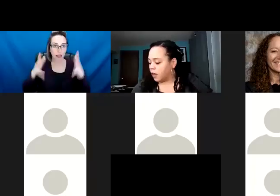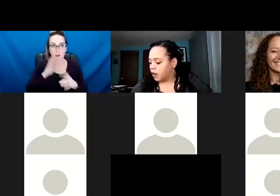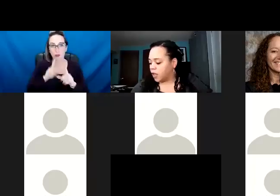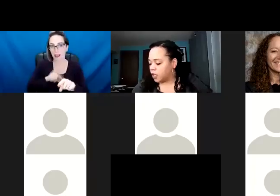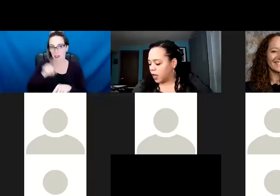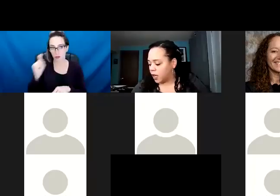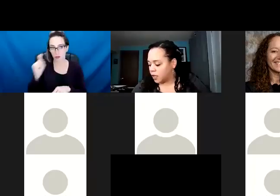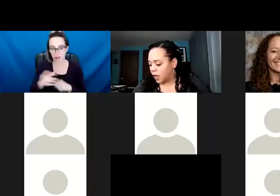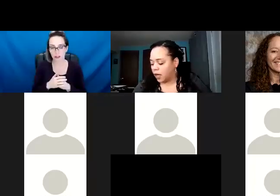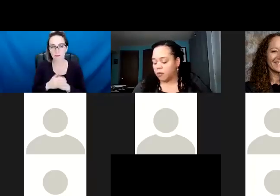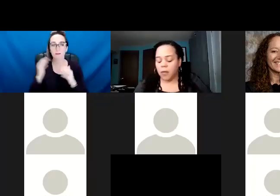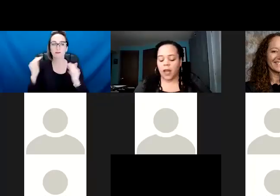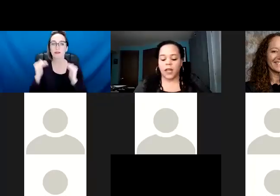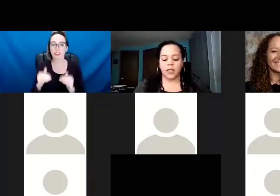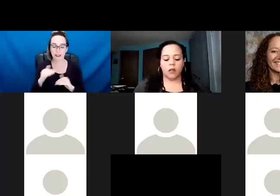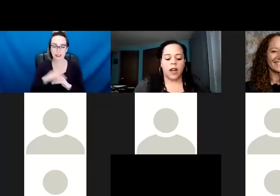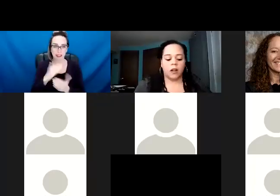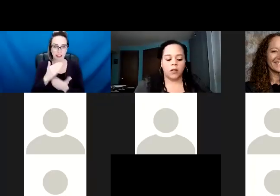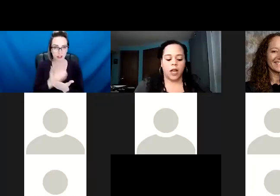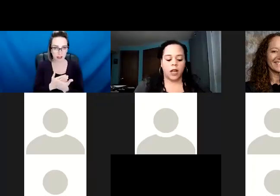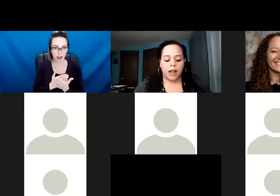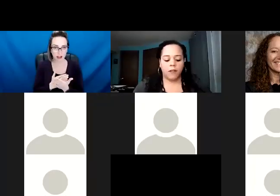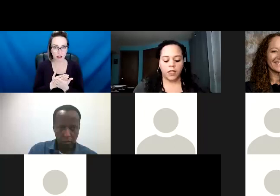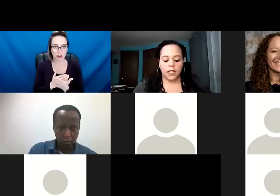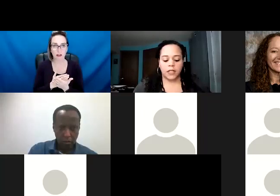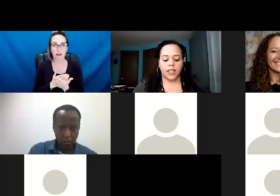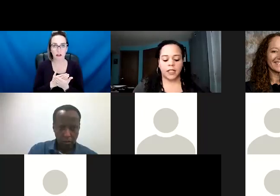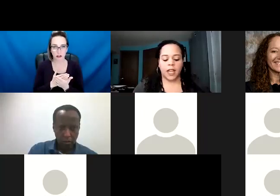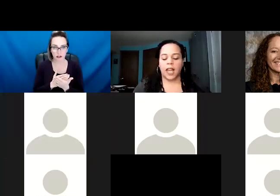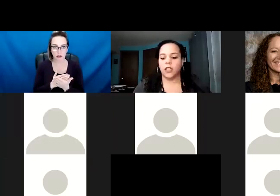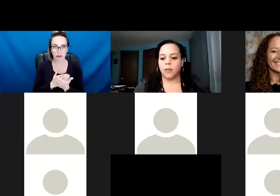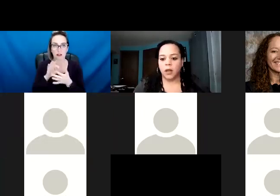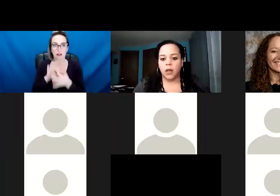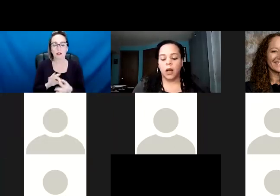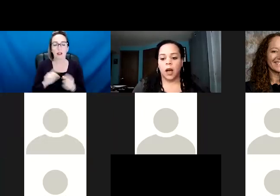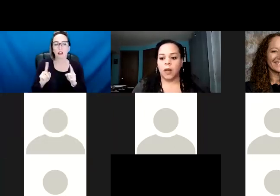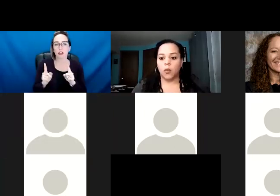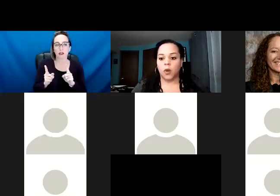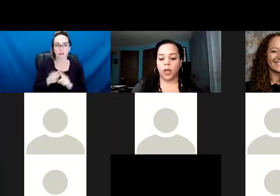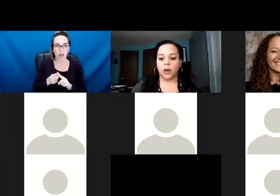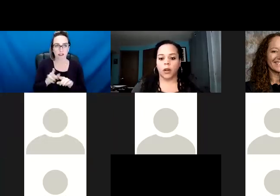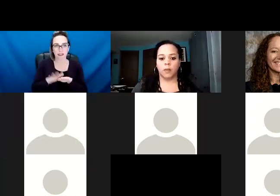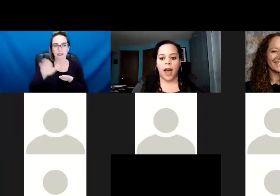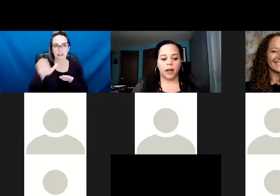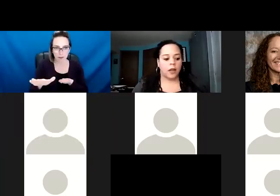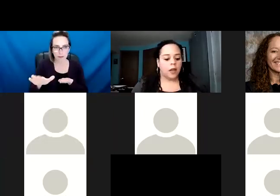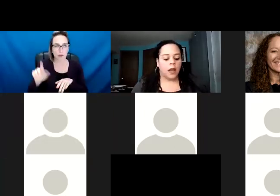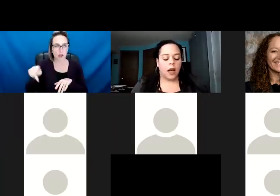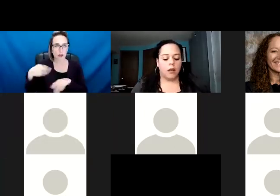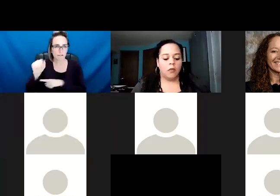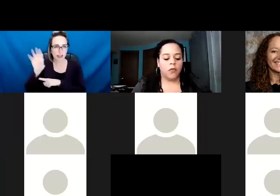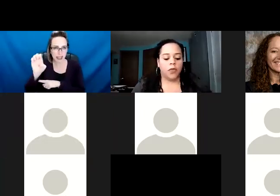of next on our agenda, um, is around, um, that first phase of engagement. Um, and what we heard back,